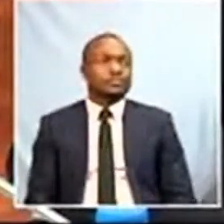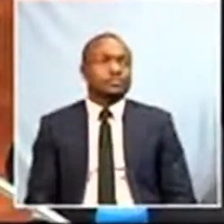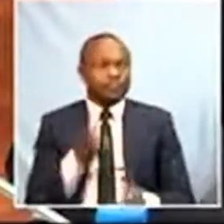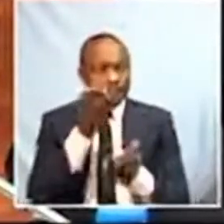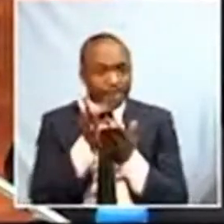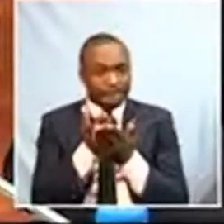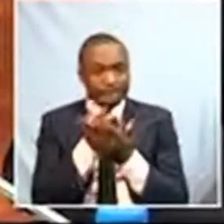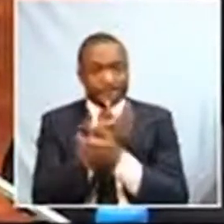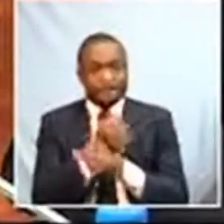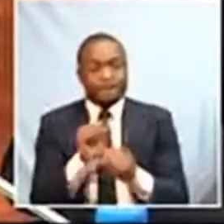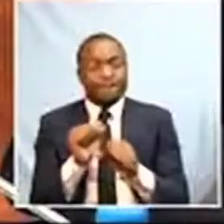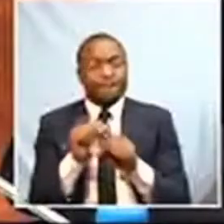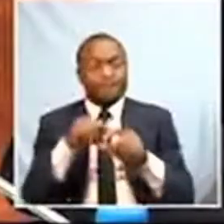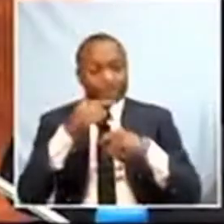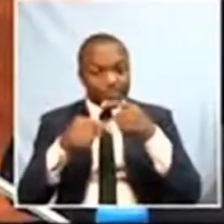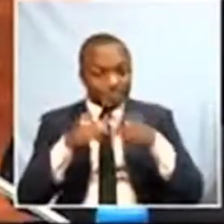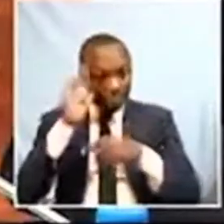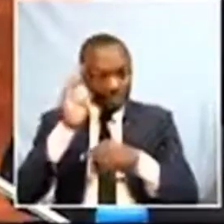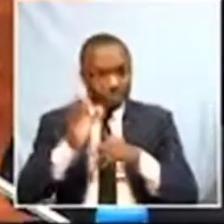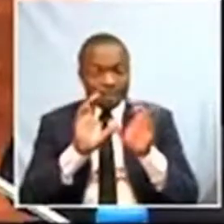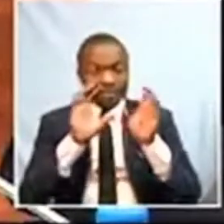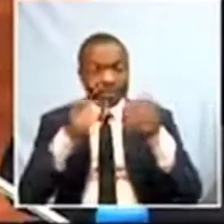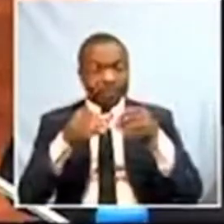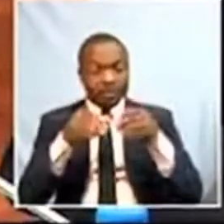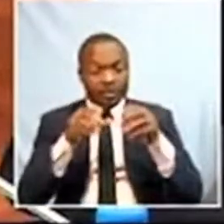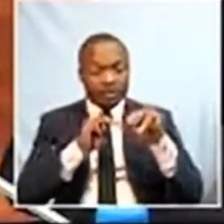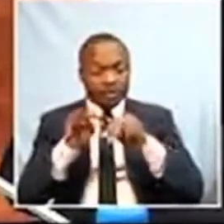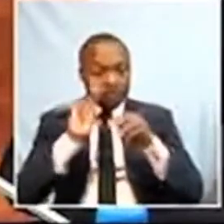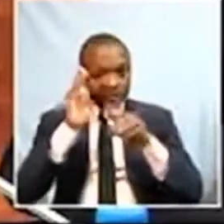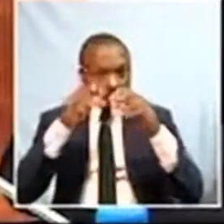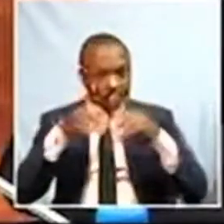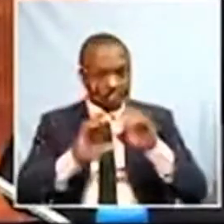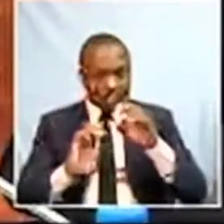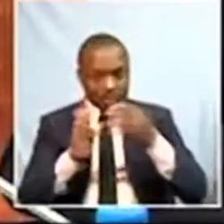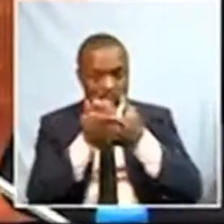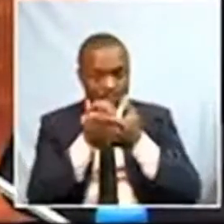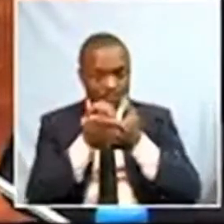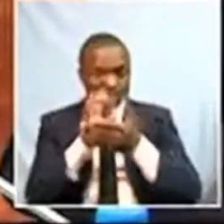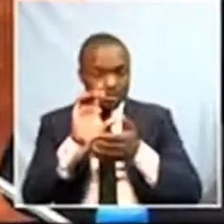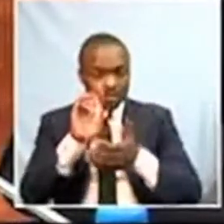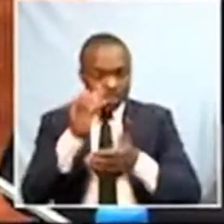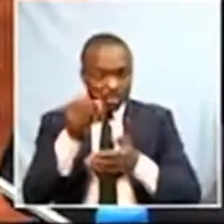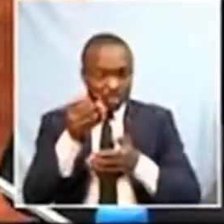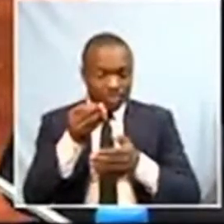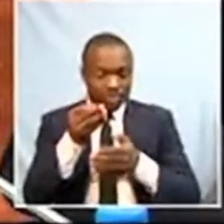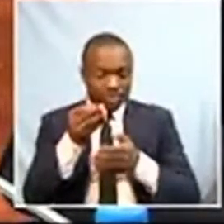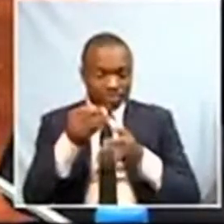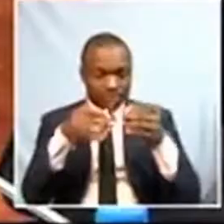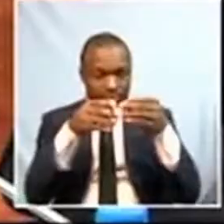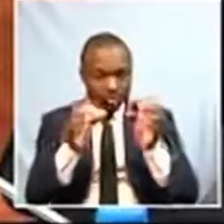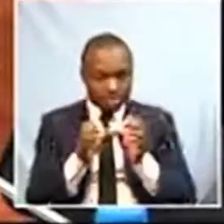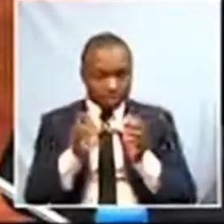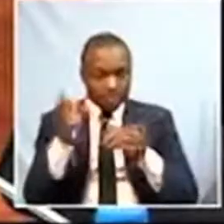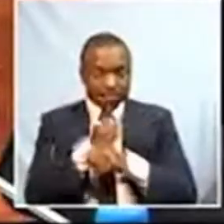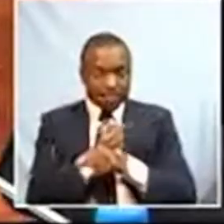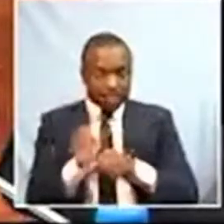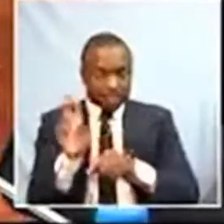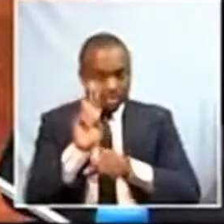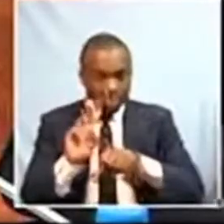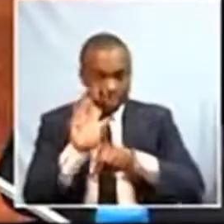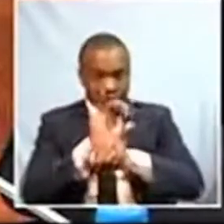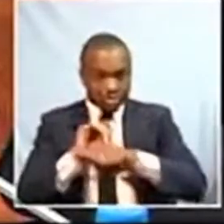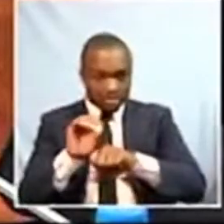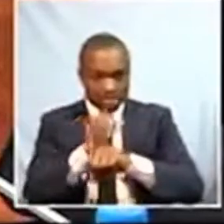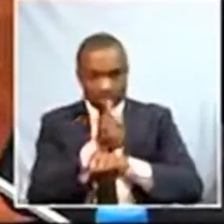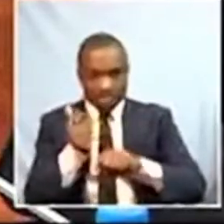Remedial measure. Going forward, Council management will continue to engage constituents to take advantage of other TVET